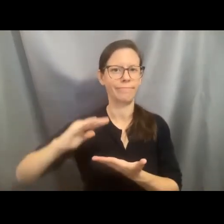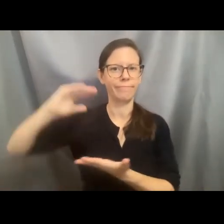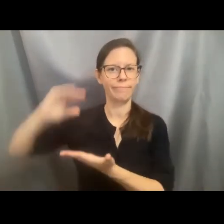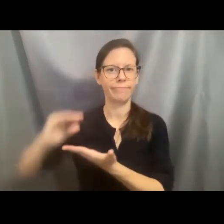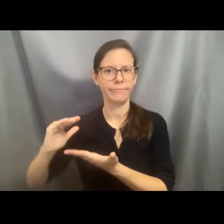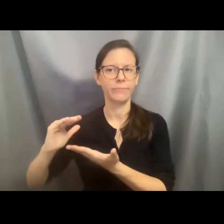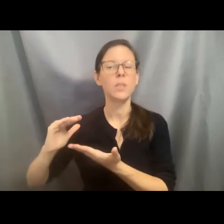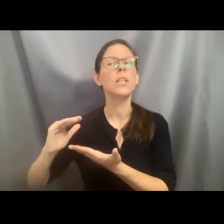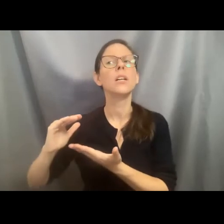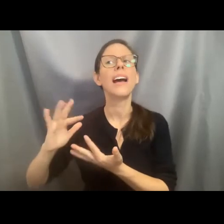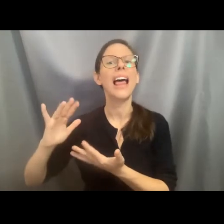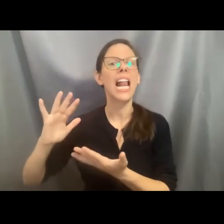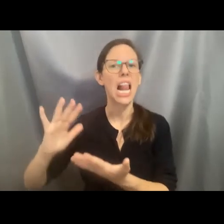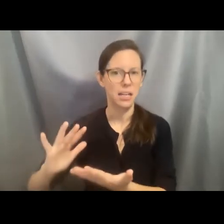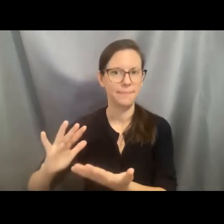back.